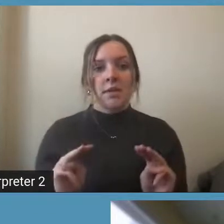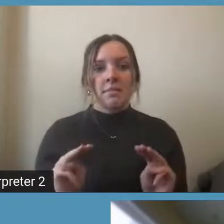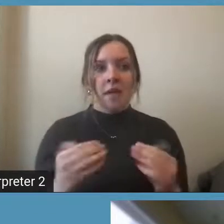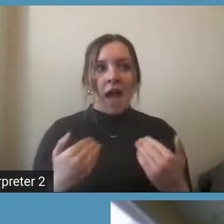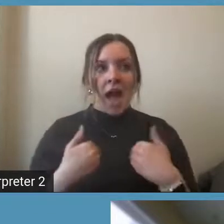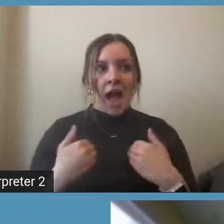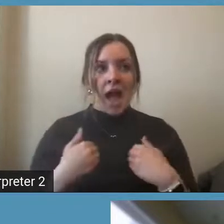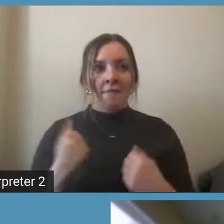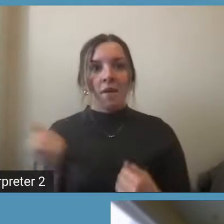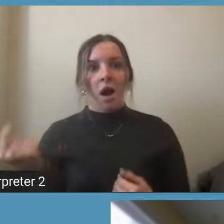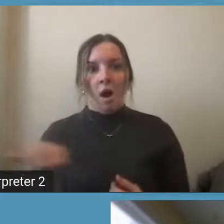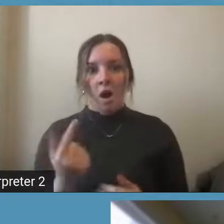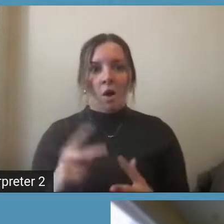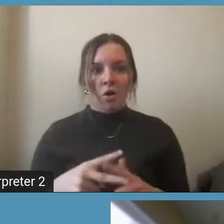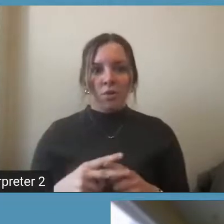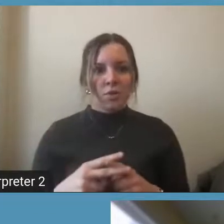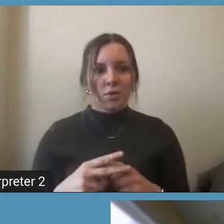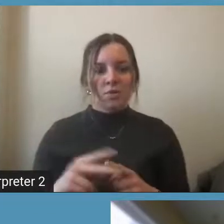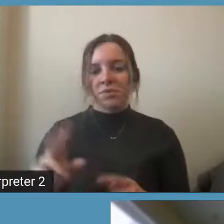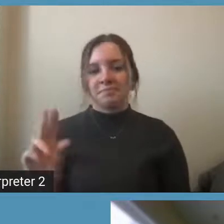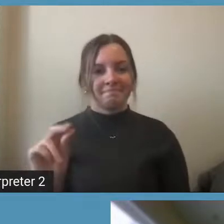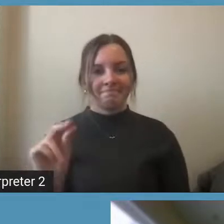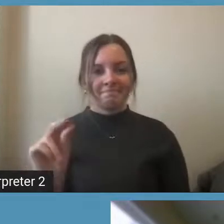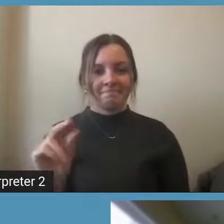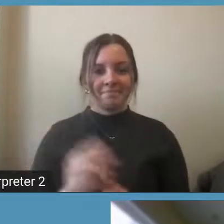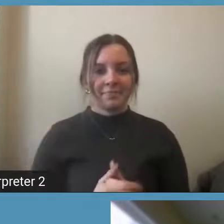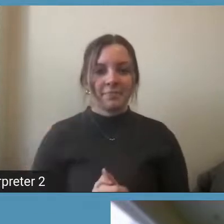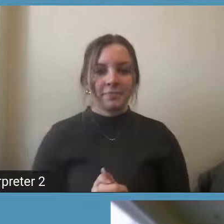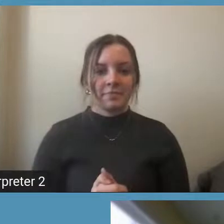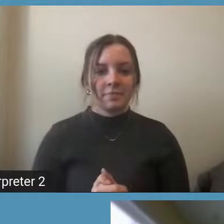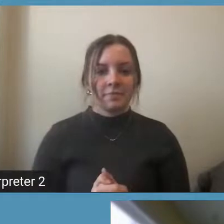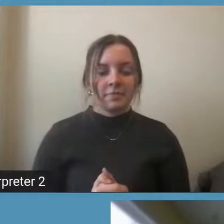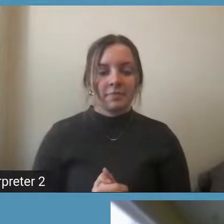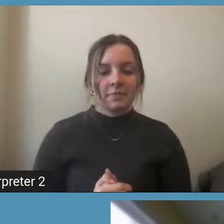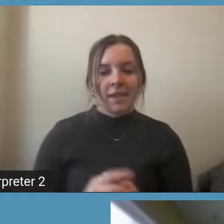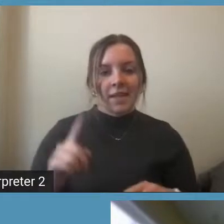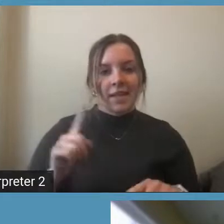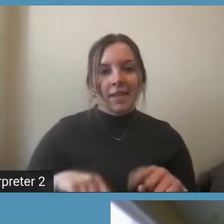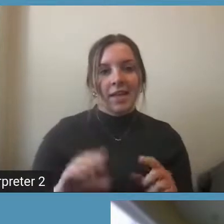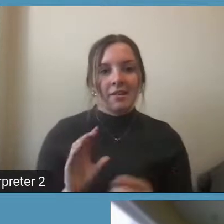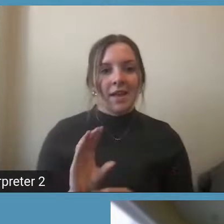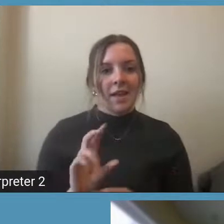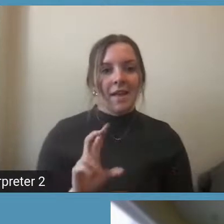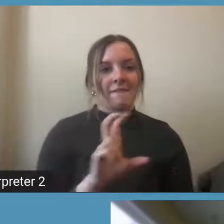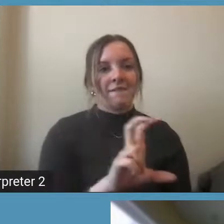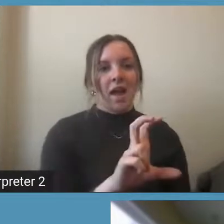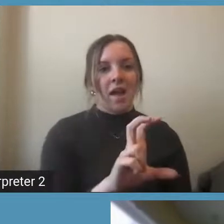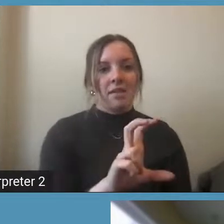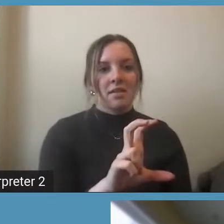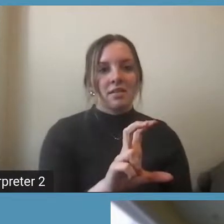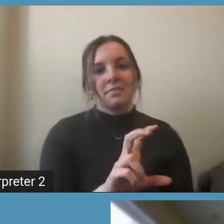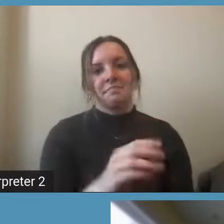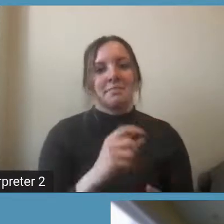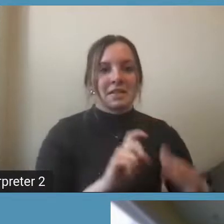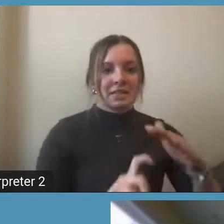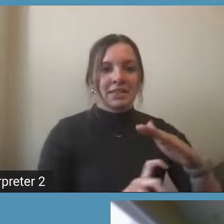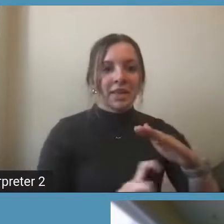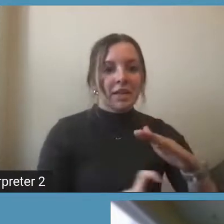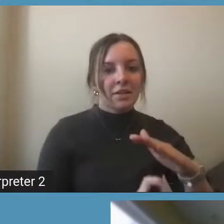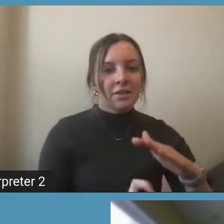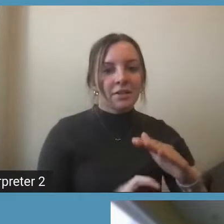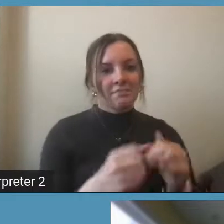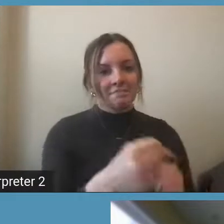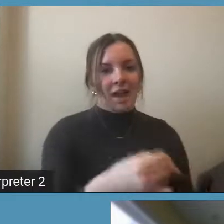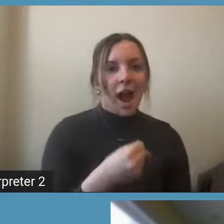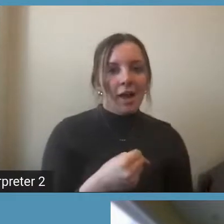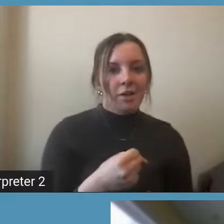ability to invest in, we're going to buy a scanner and hire a guy and then do everything we need. That doesn't mean you shouldn't start. It